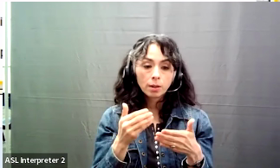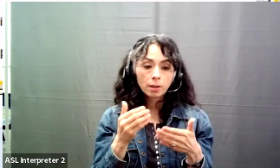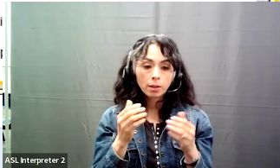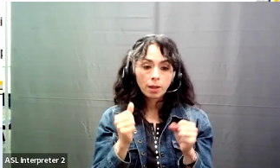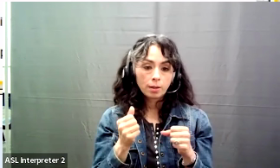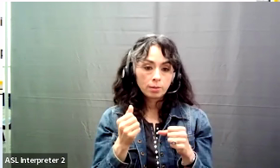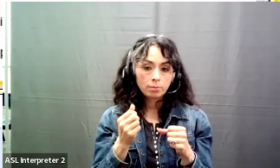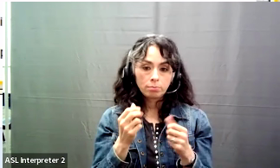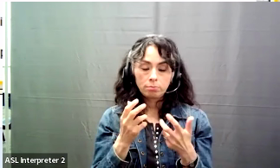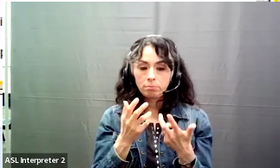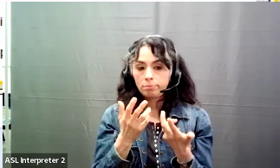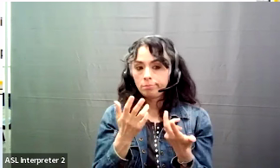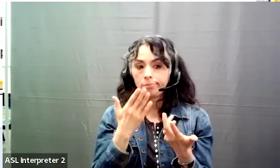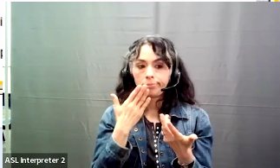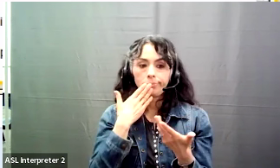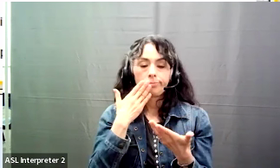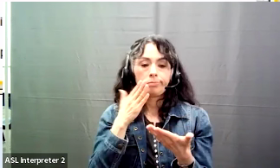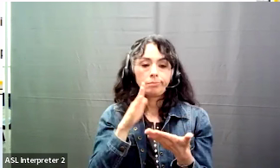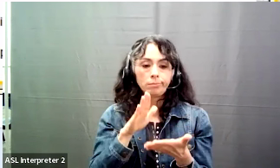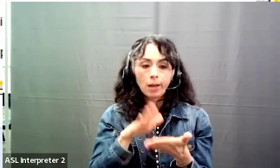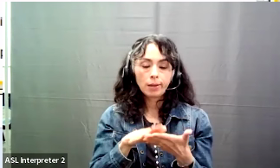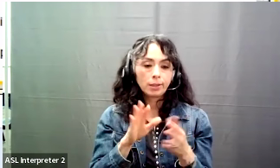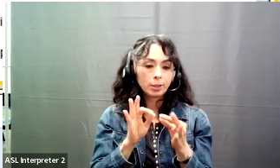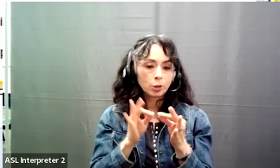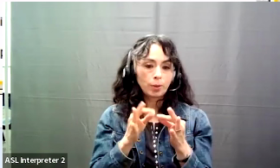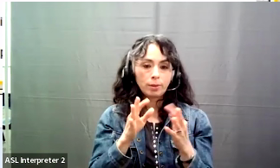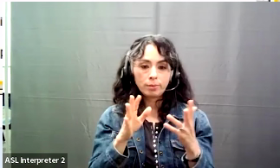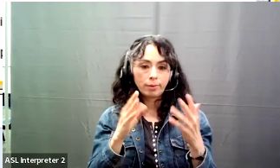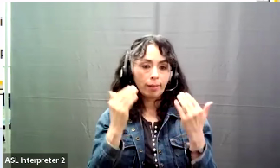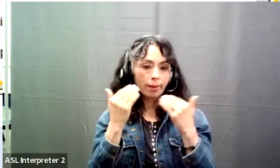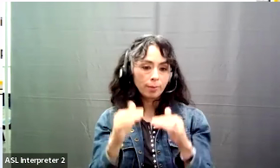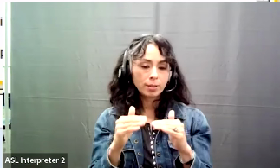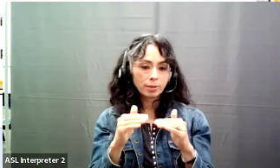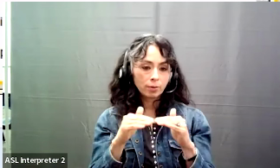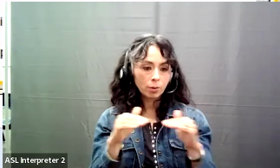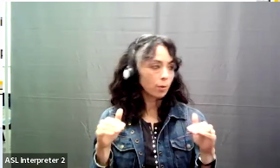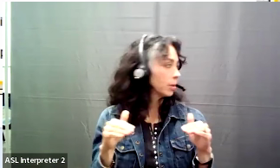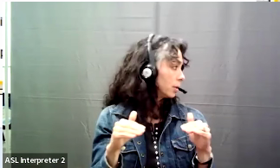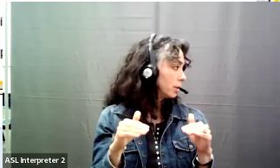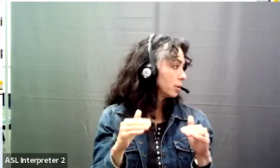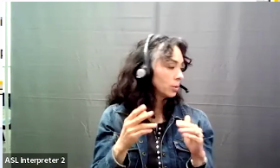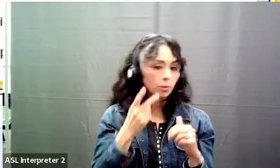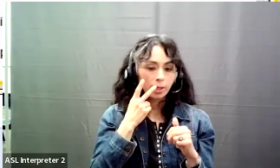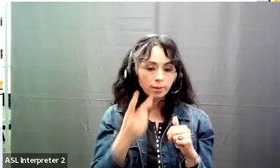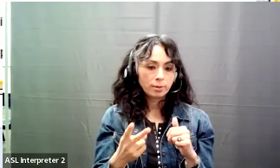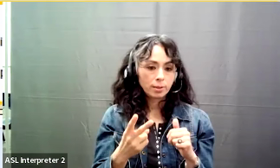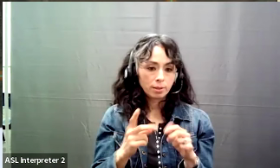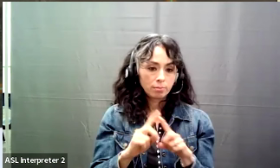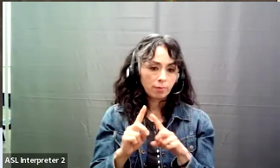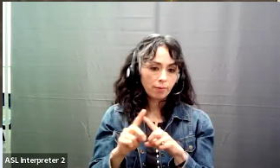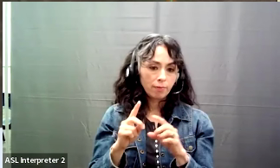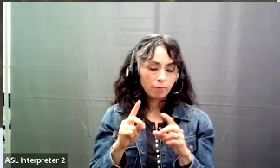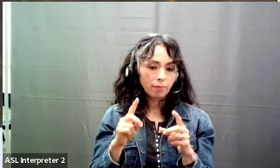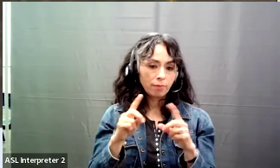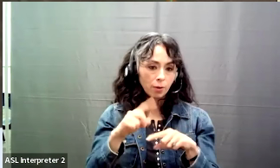create opportunities of misinterpretation on the limits of the soil, because maybe there are variations that no